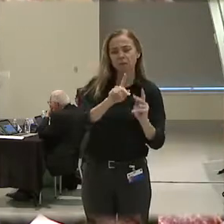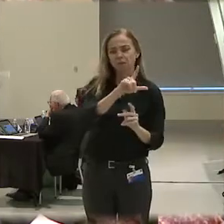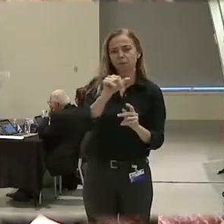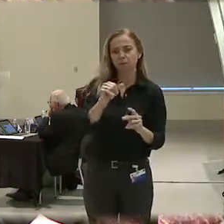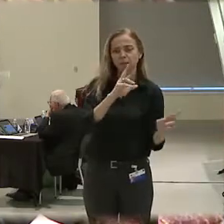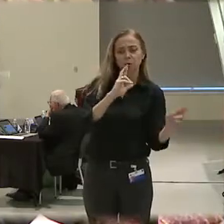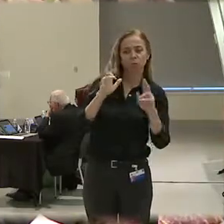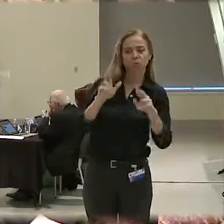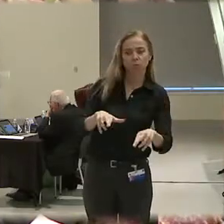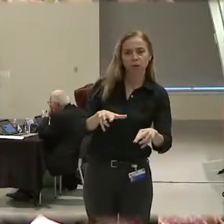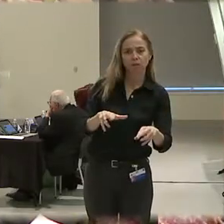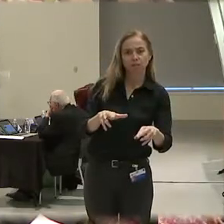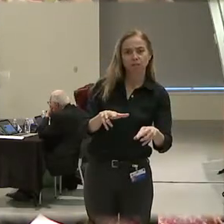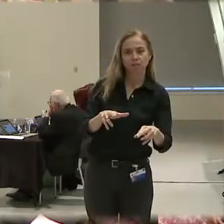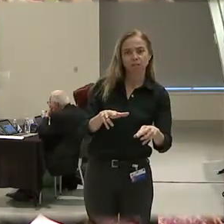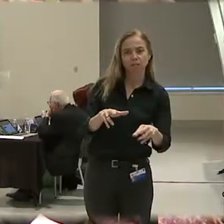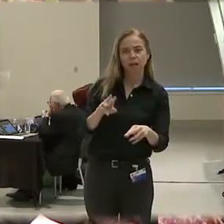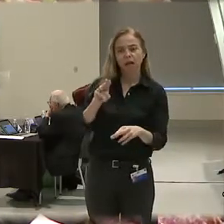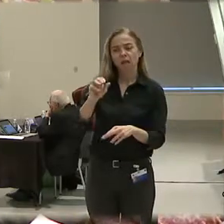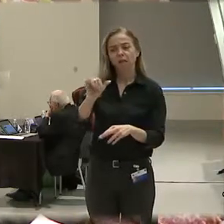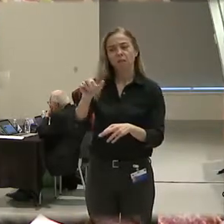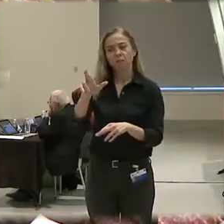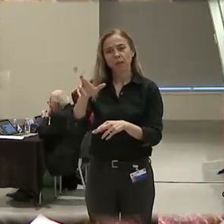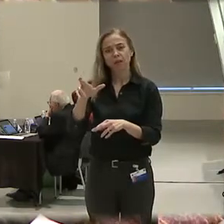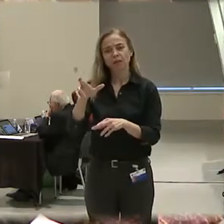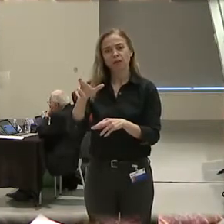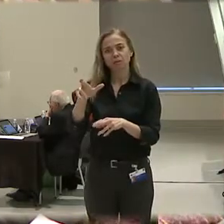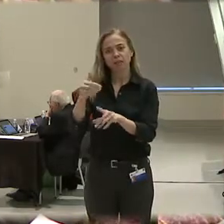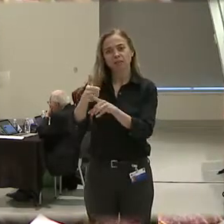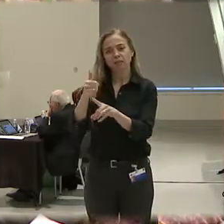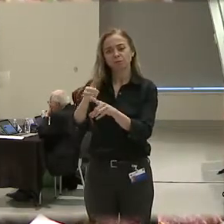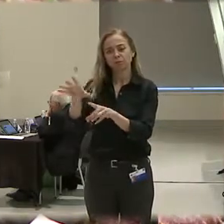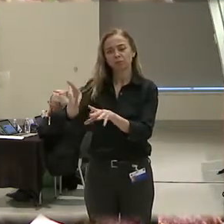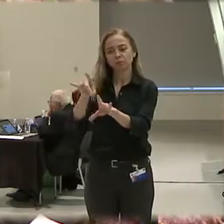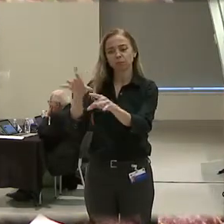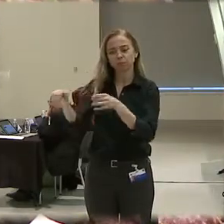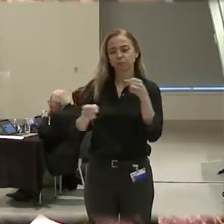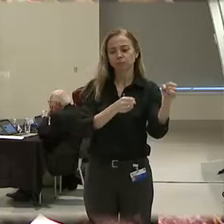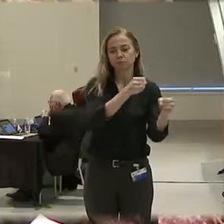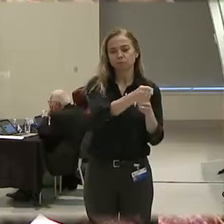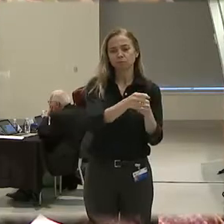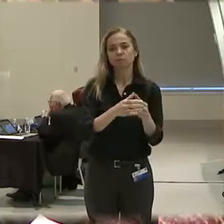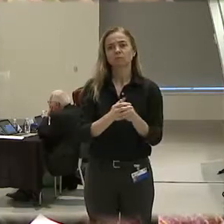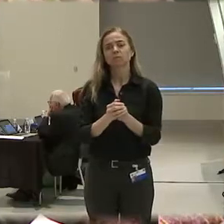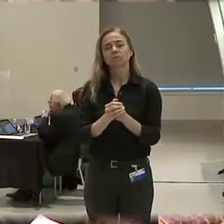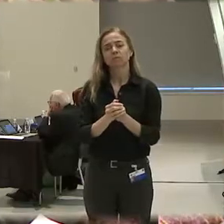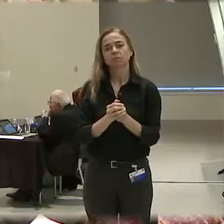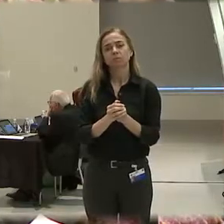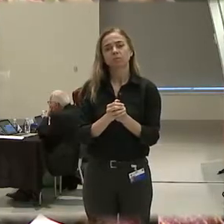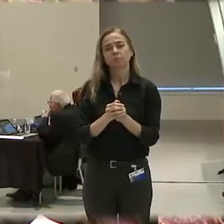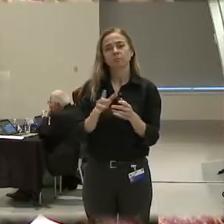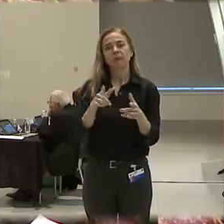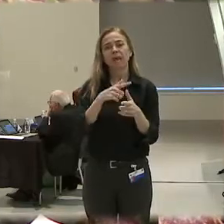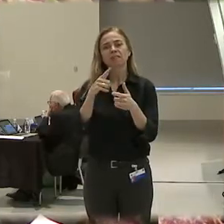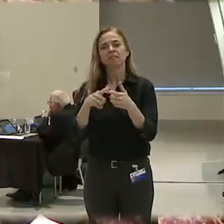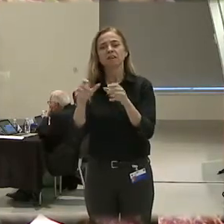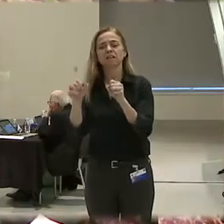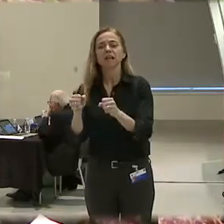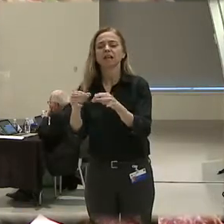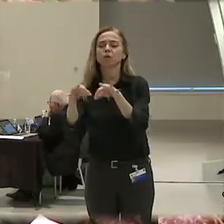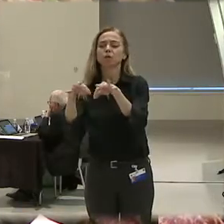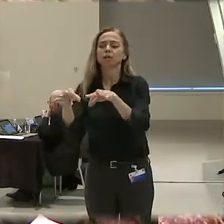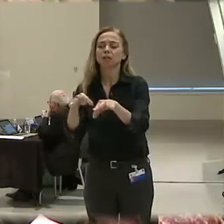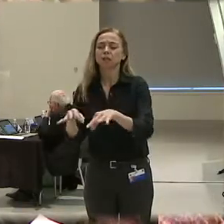Angeles responded to the fact that the mayor gets to appoint all 5 seats? And Mr. Charney, maybe after, can you talk to us